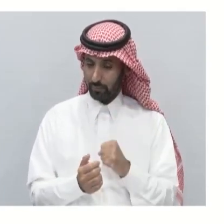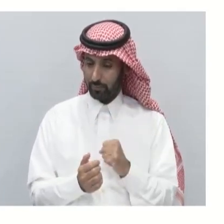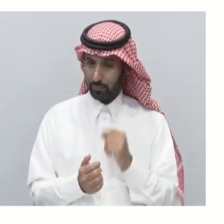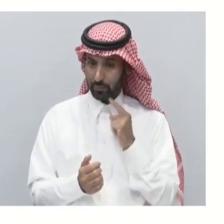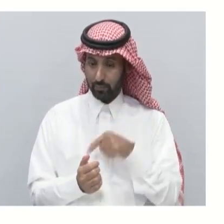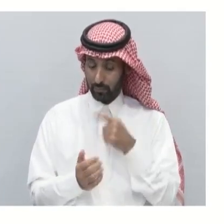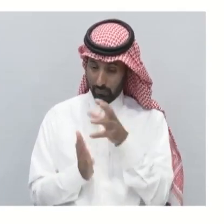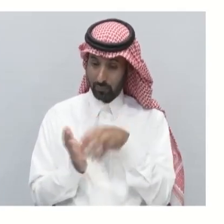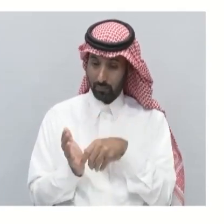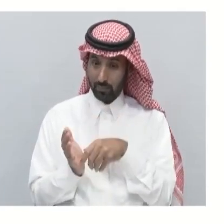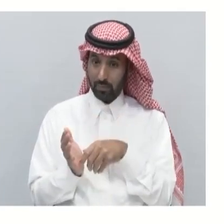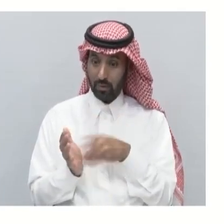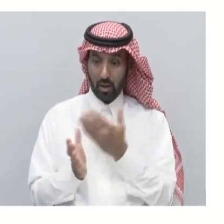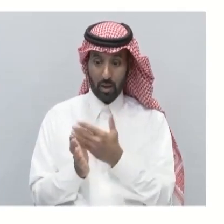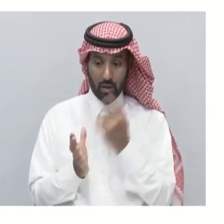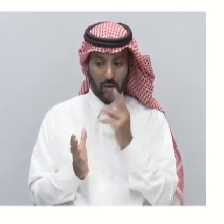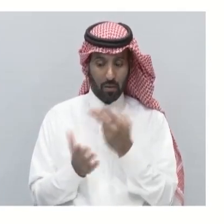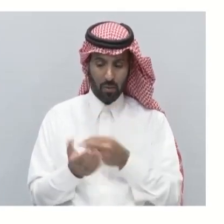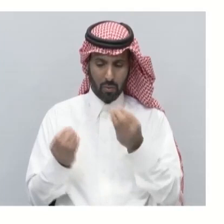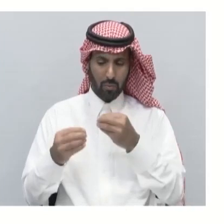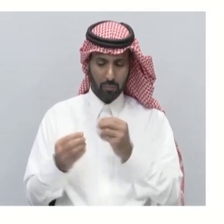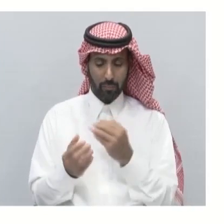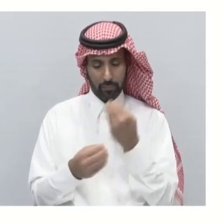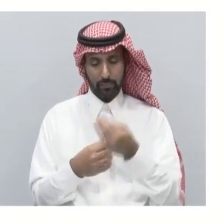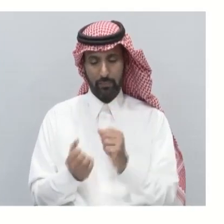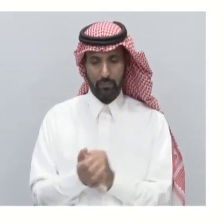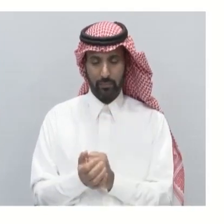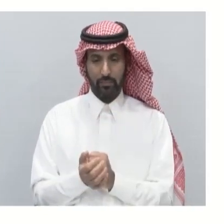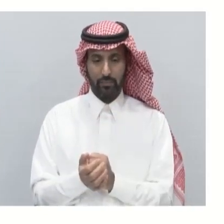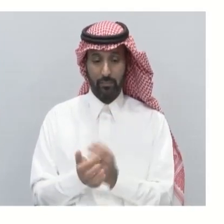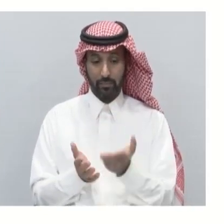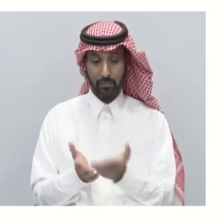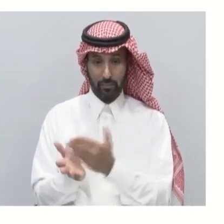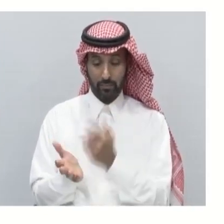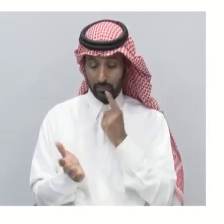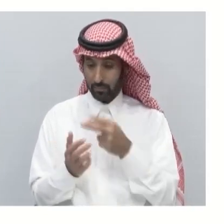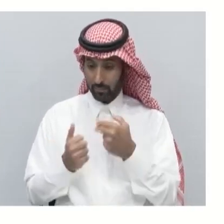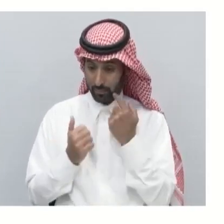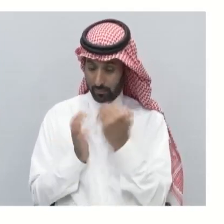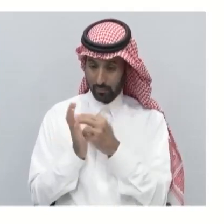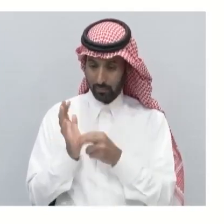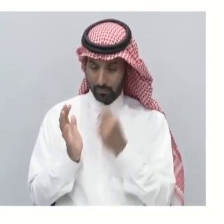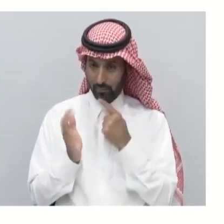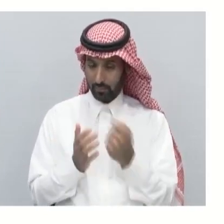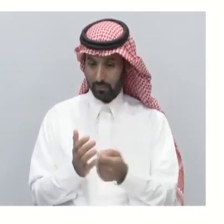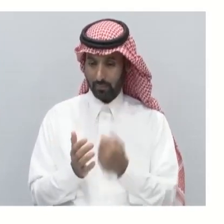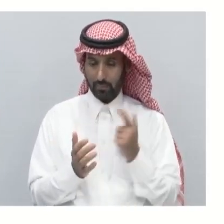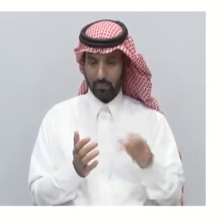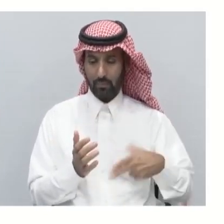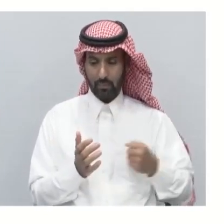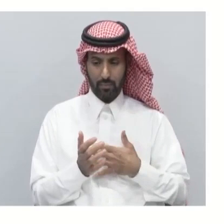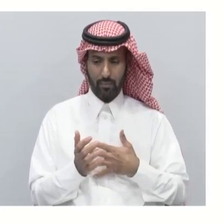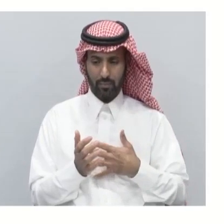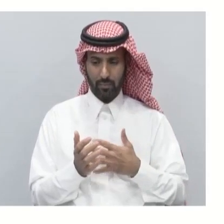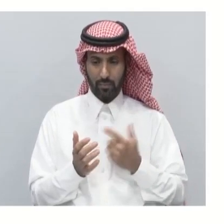This is the content. Maybe I would add more things later on. Then the closing line and my signature, I would